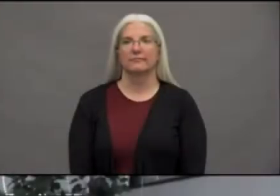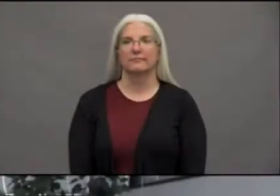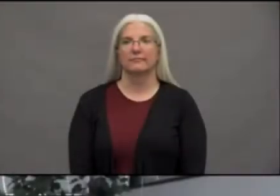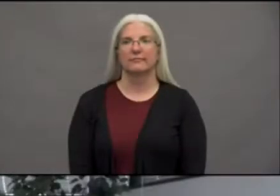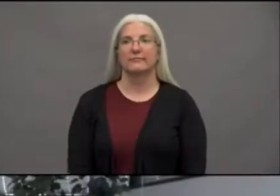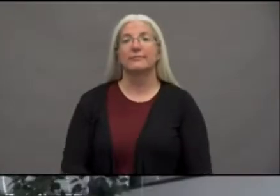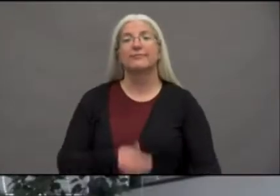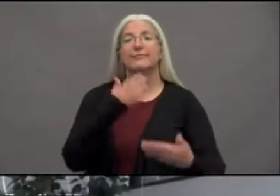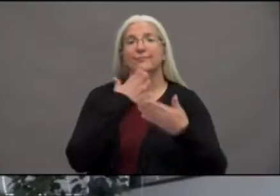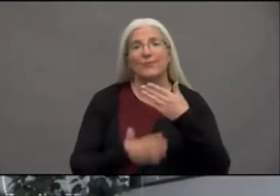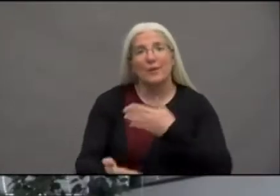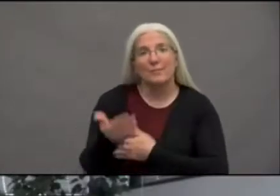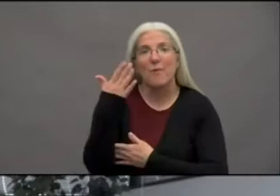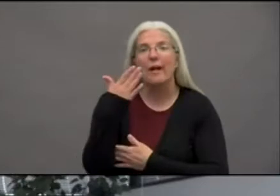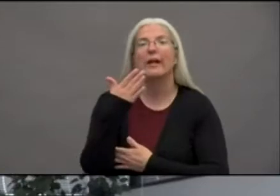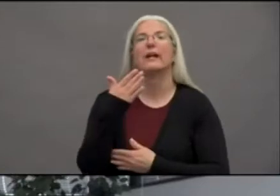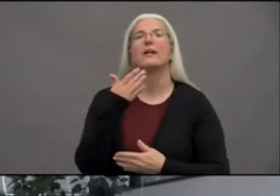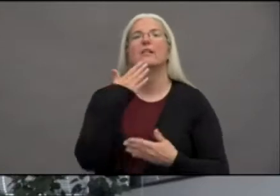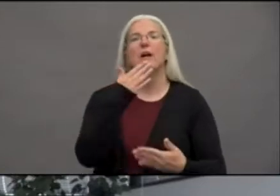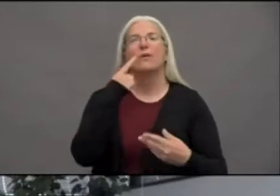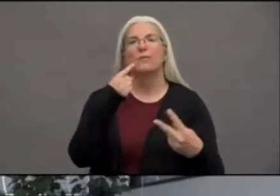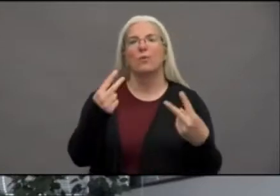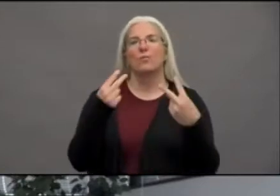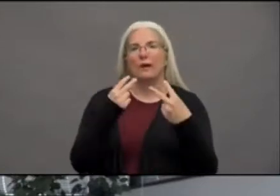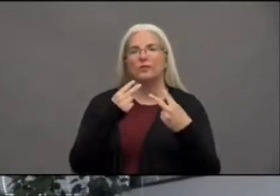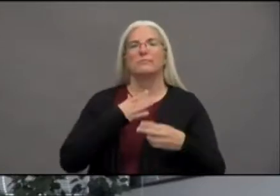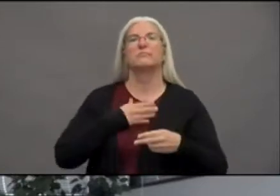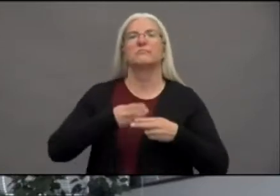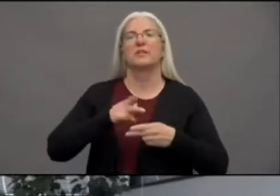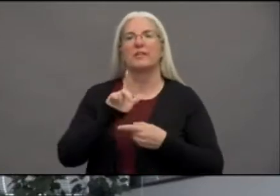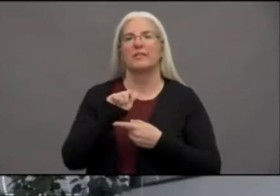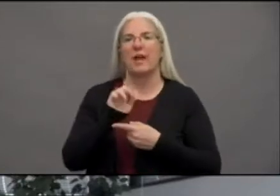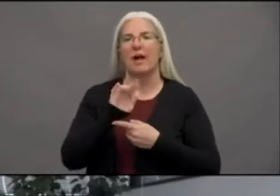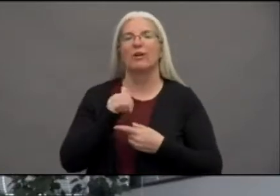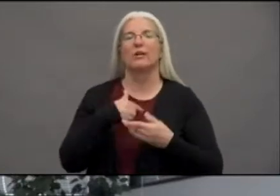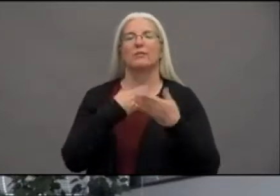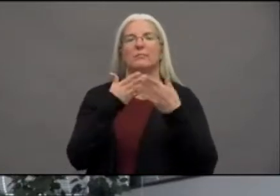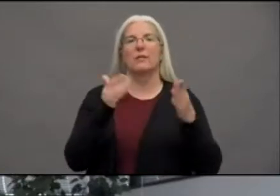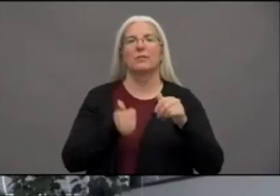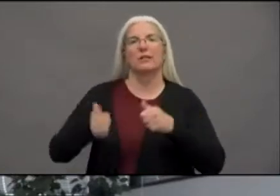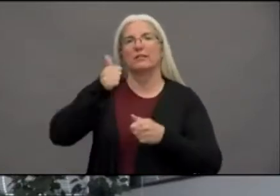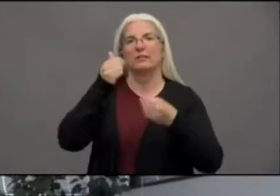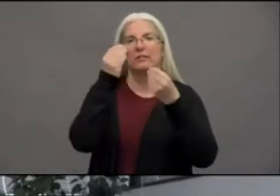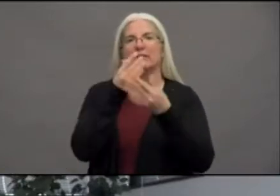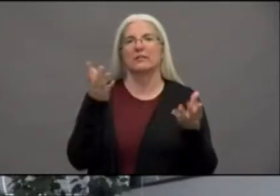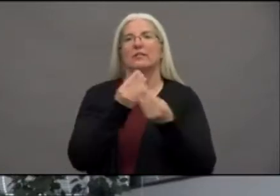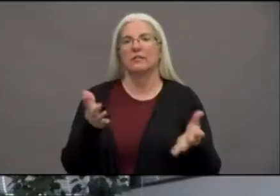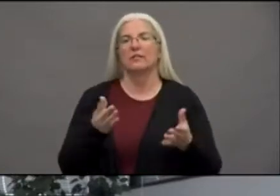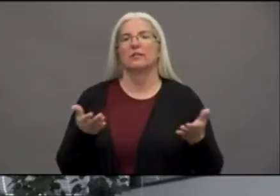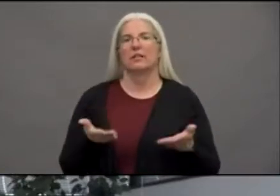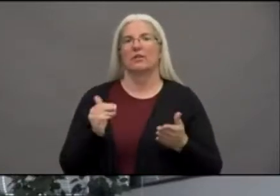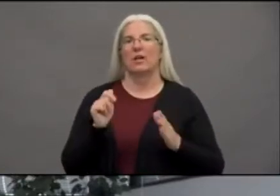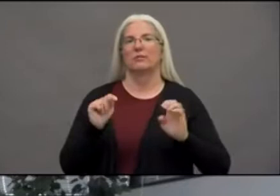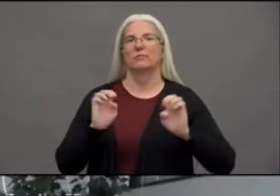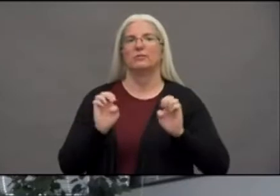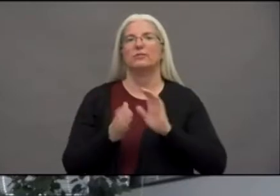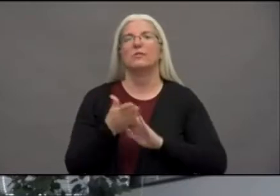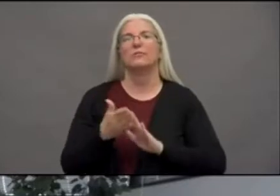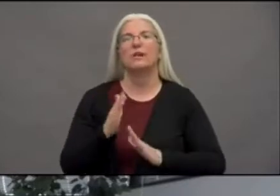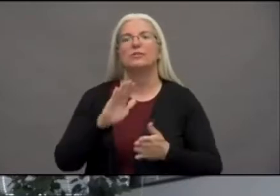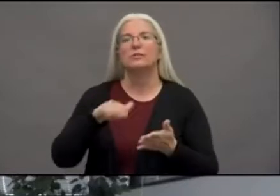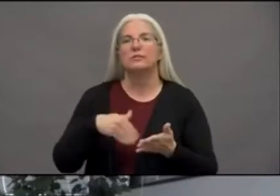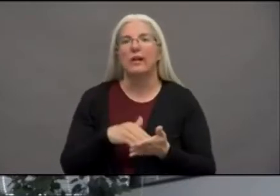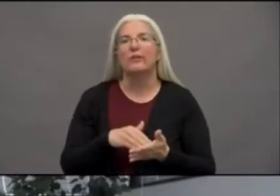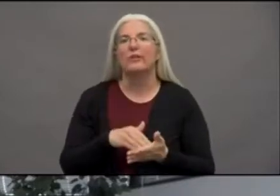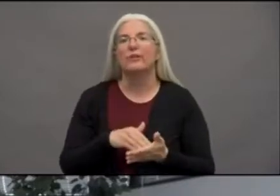Hi everybody, and thank you for joining us. I'm Larry Little, Public Information Officer here at the Emergency Operations Center. Hi everyone, my